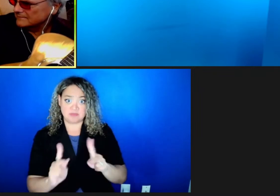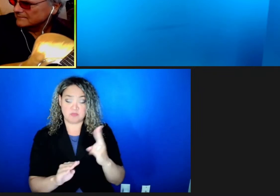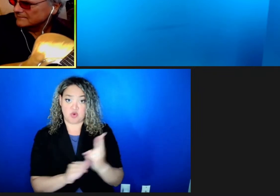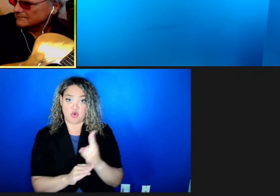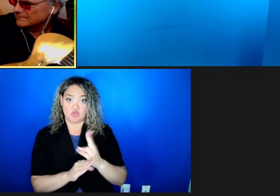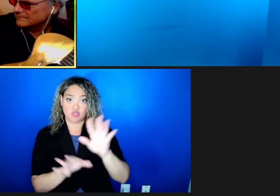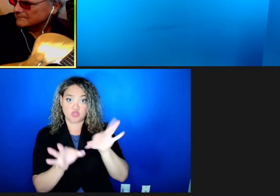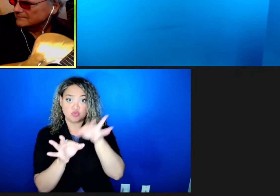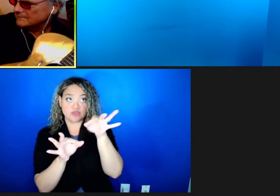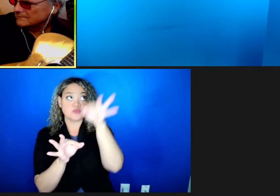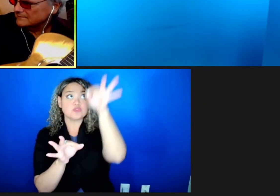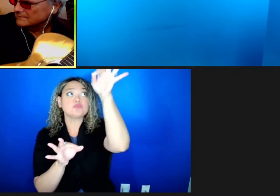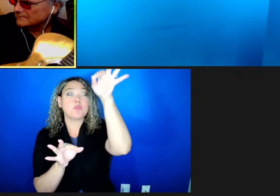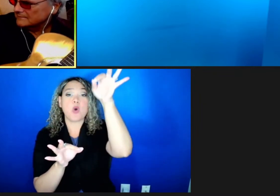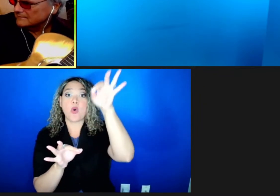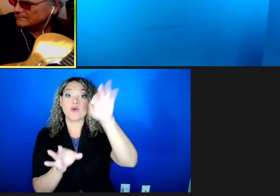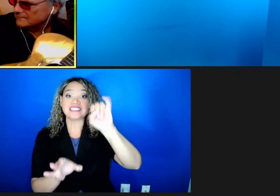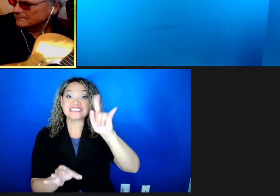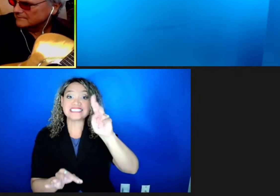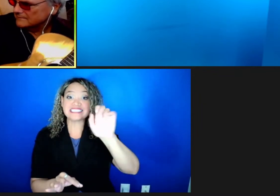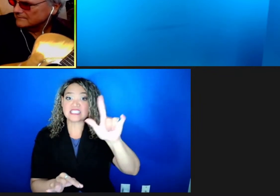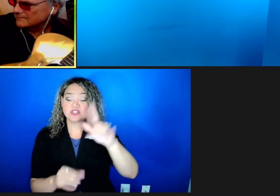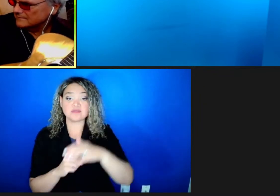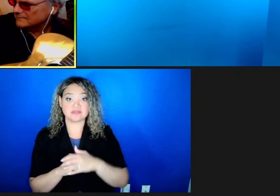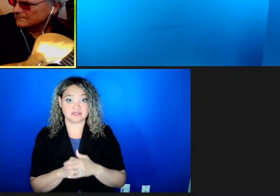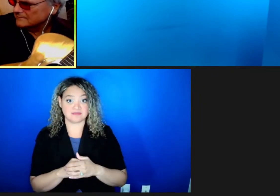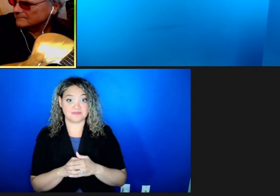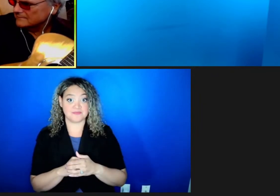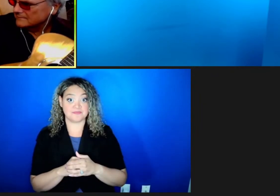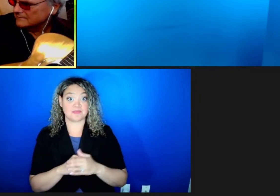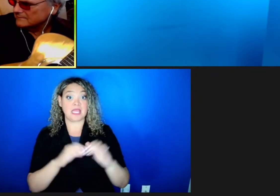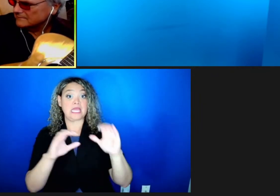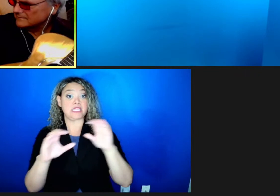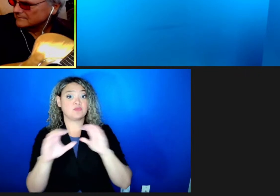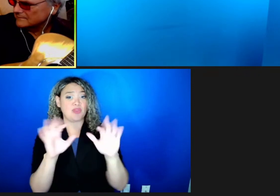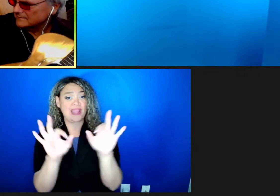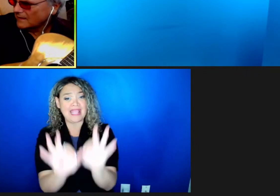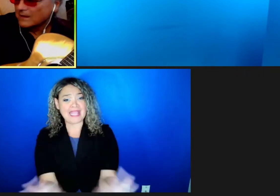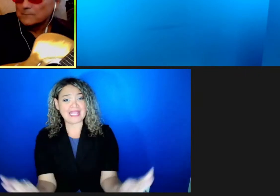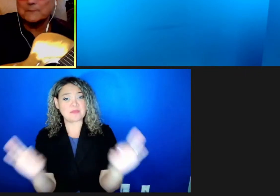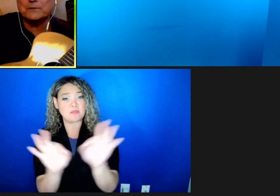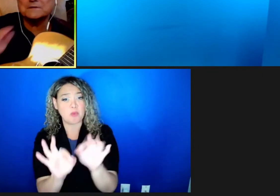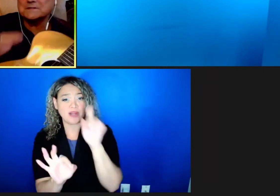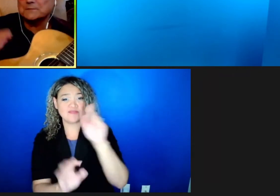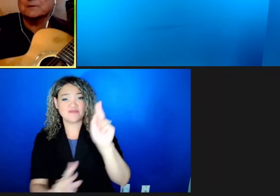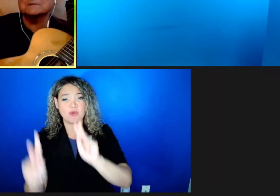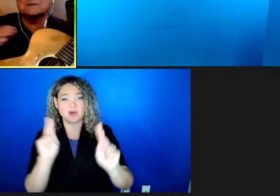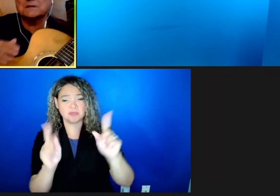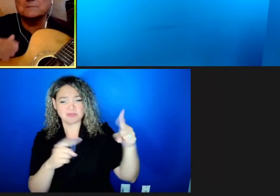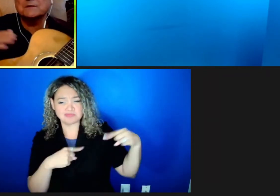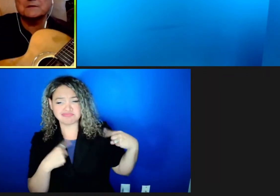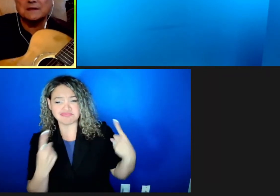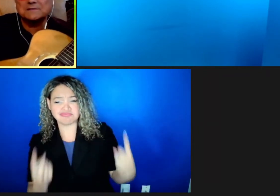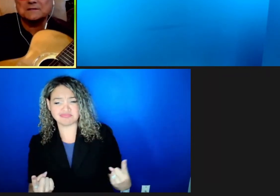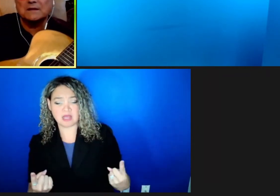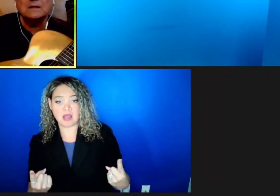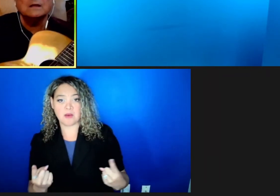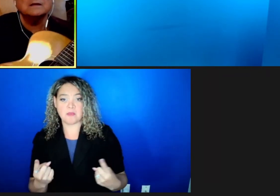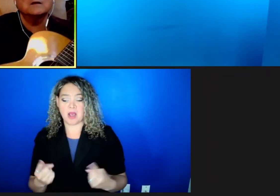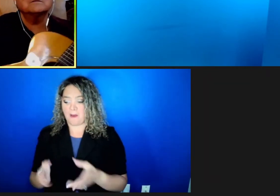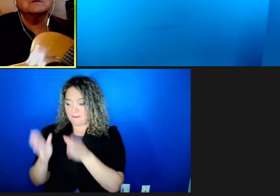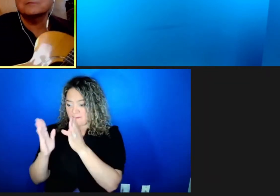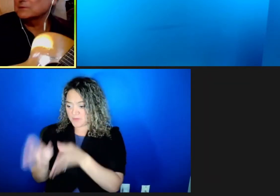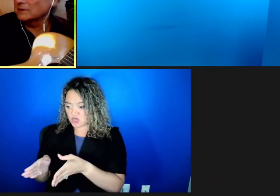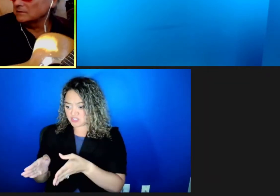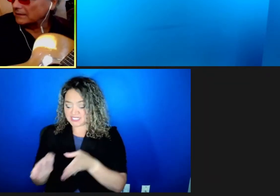communication has been so important for humans forever. But person-to-person communication, Yes.